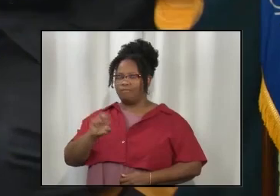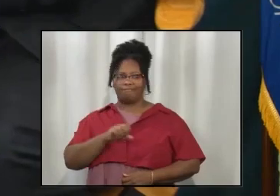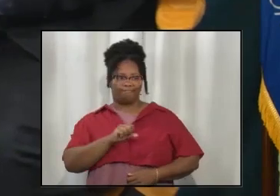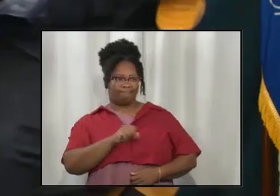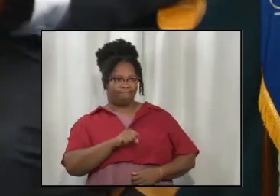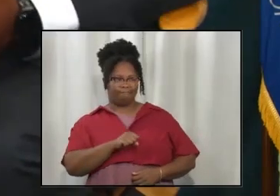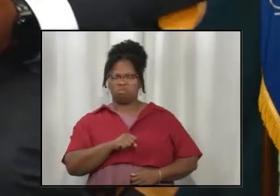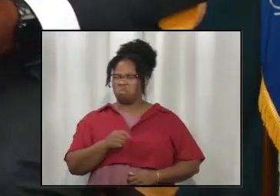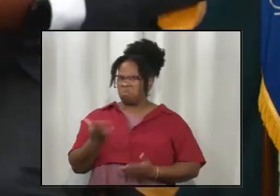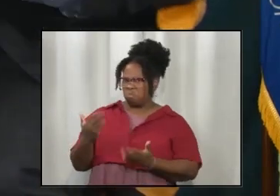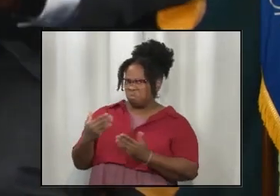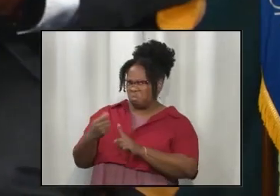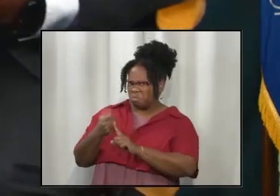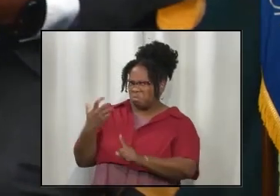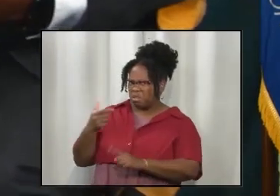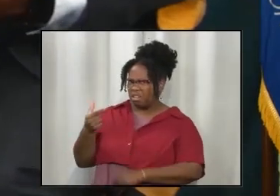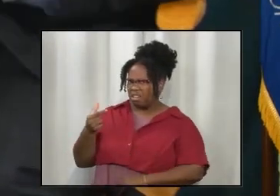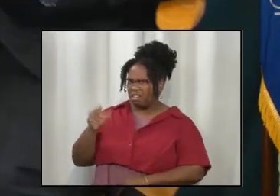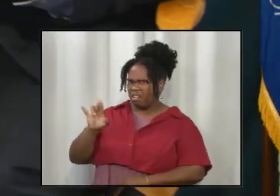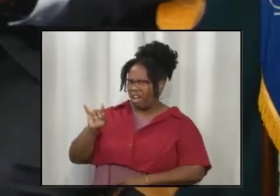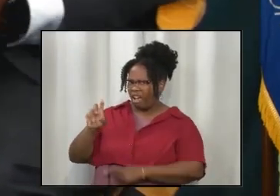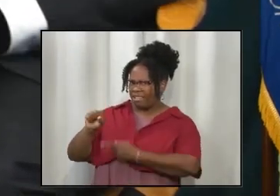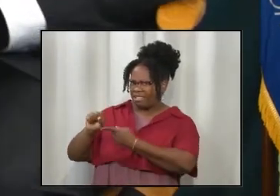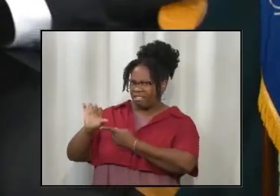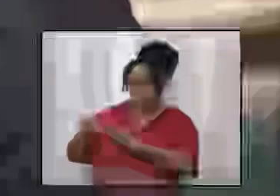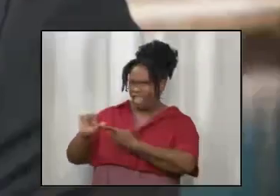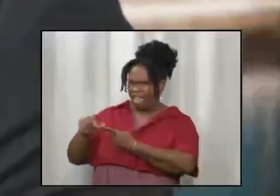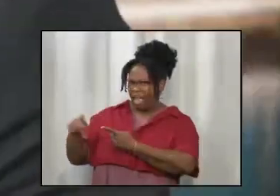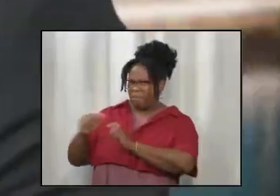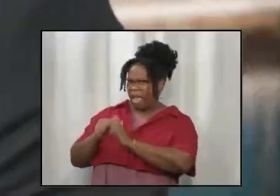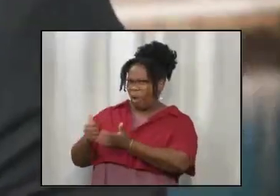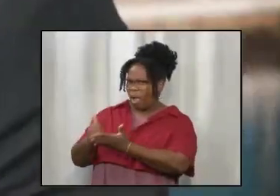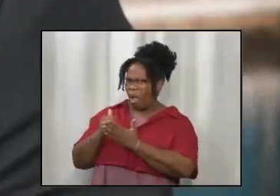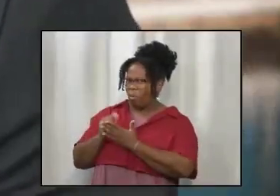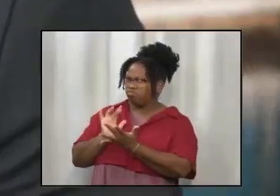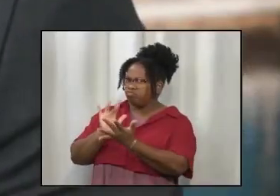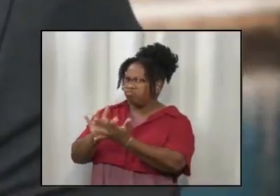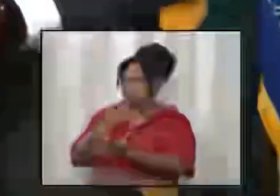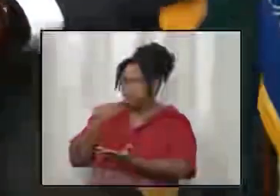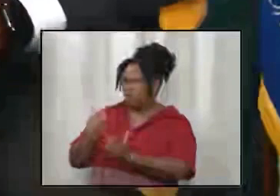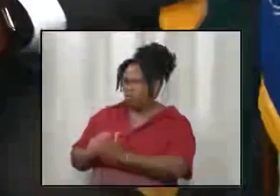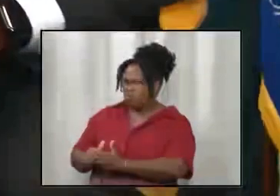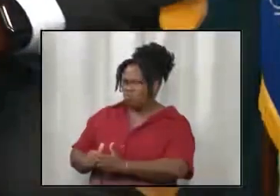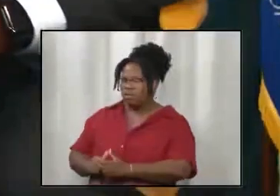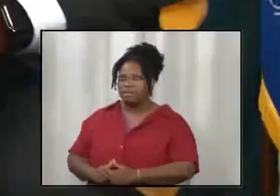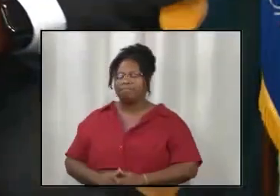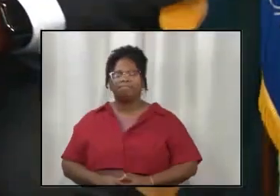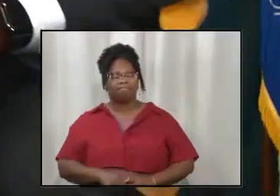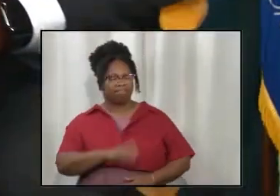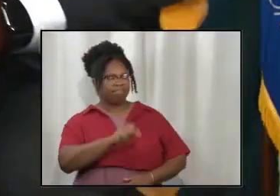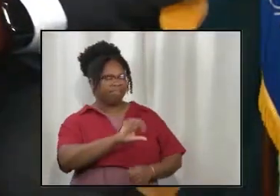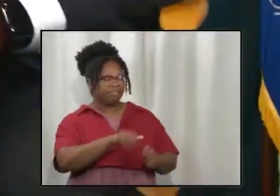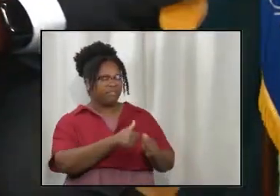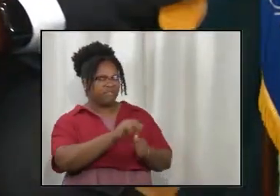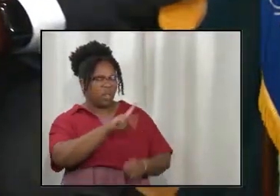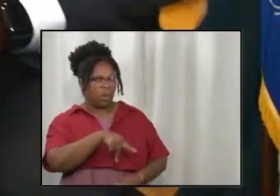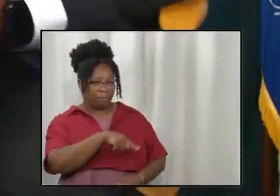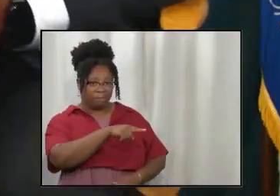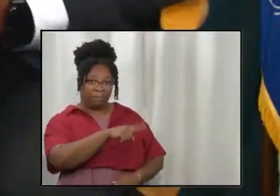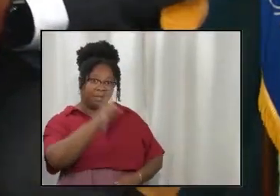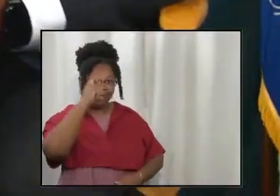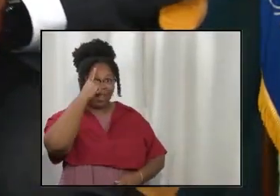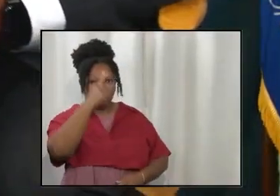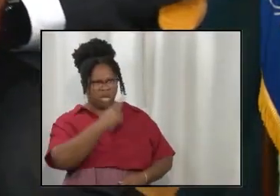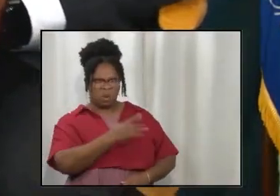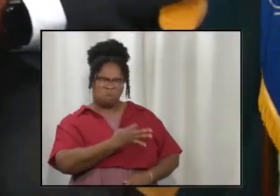that's helping how that's helping us to do better outreach. Yeah, and to follow up on what you said, government is really good at